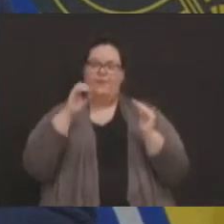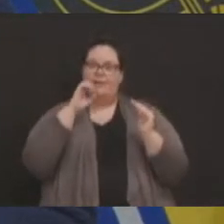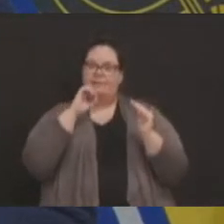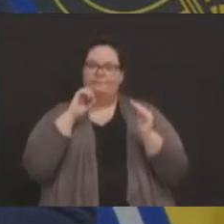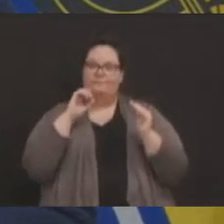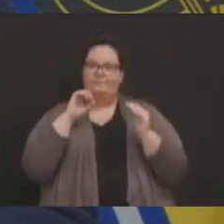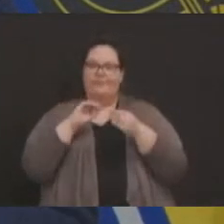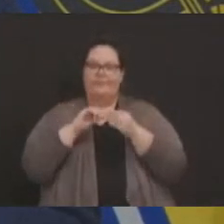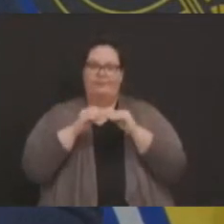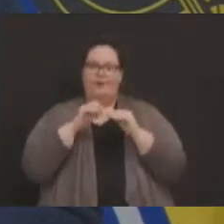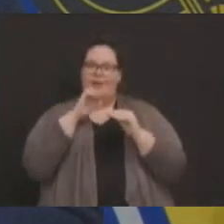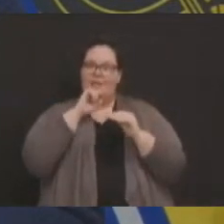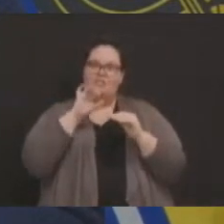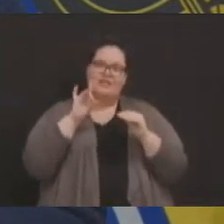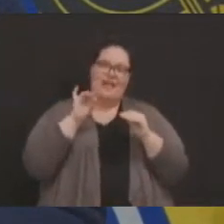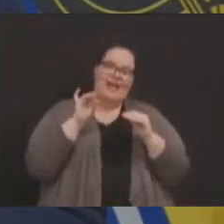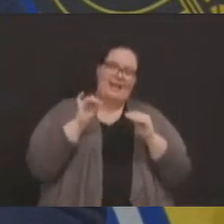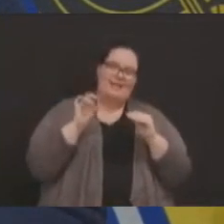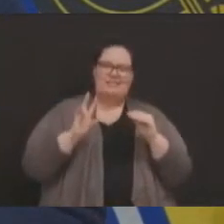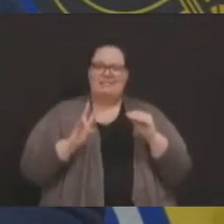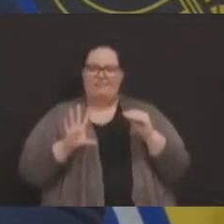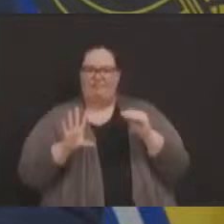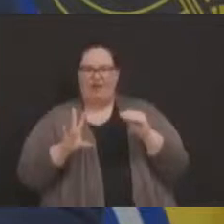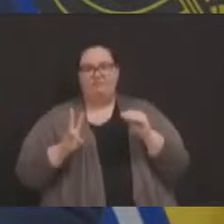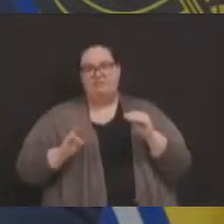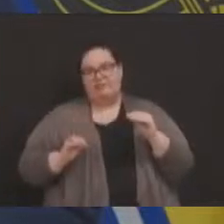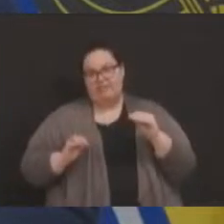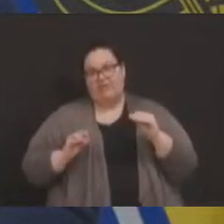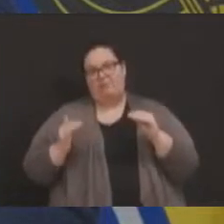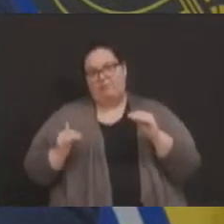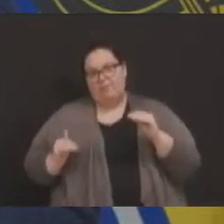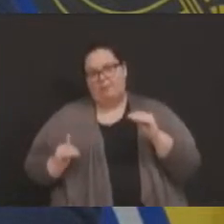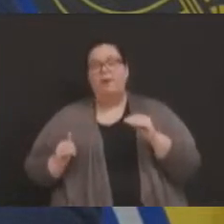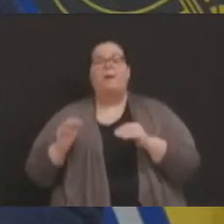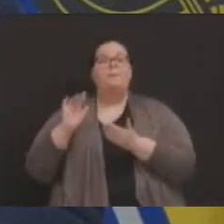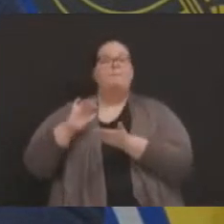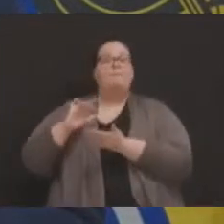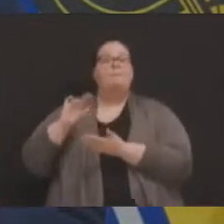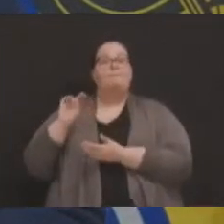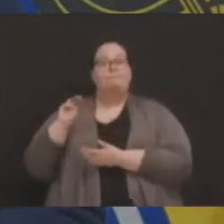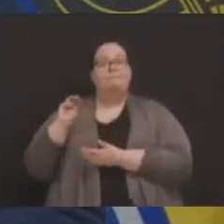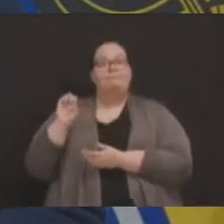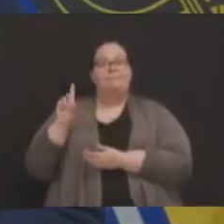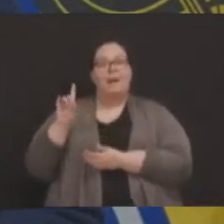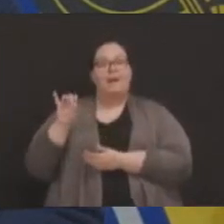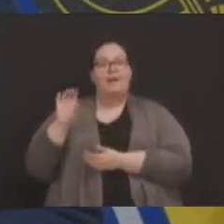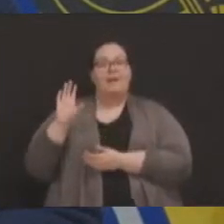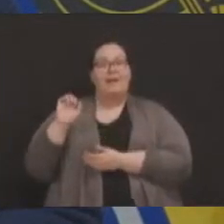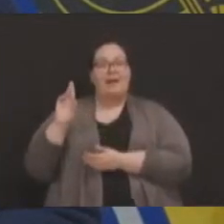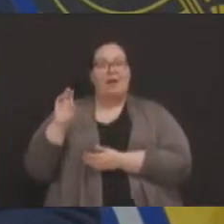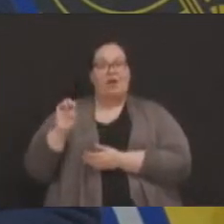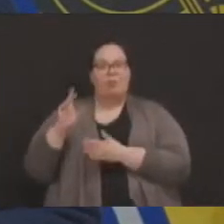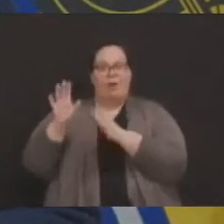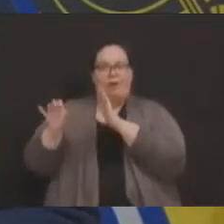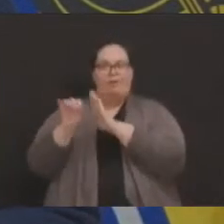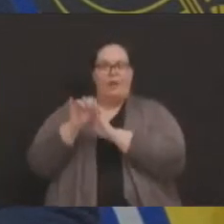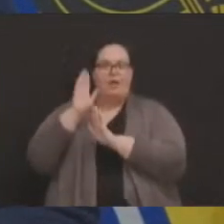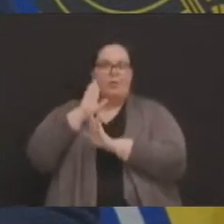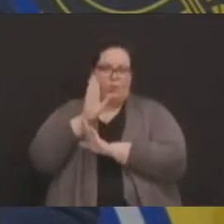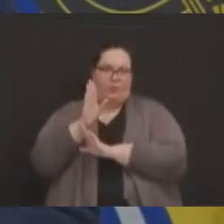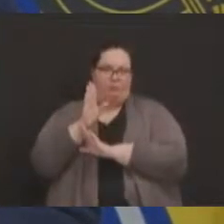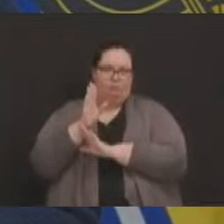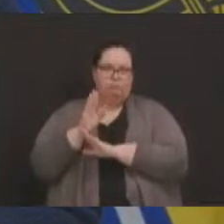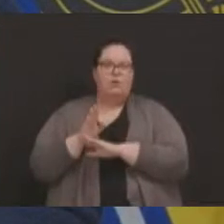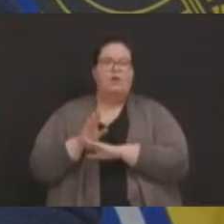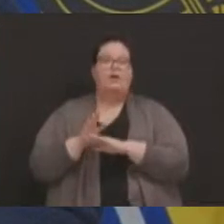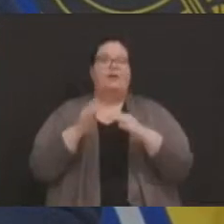already know. As for individuals who may be awaiting, I'm thinking you might, Harry, be referring to